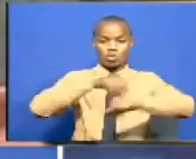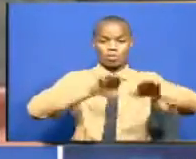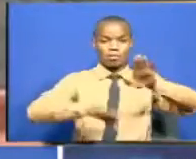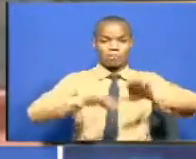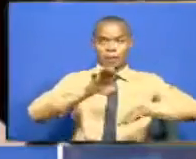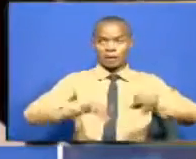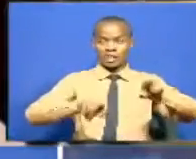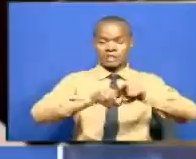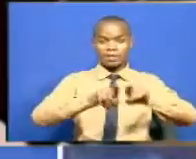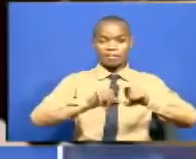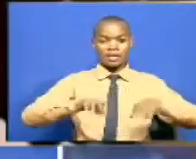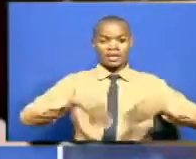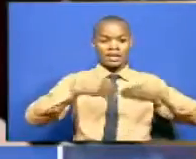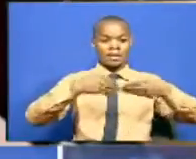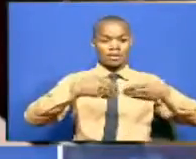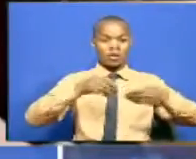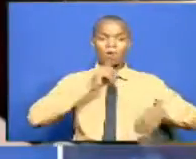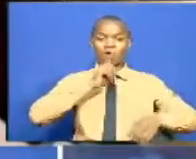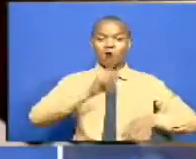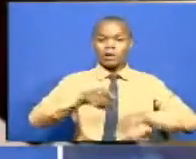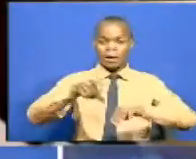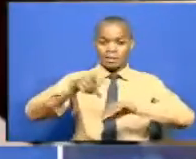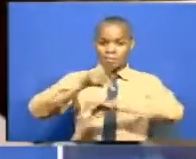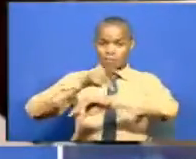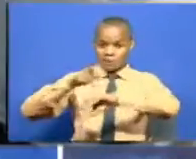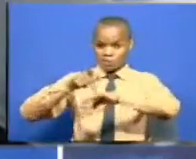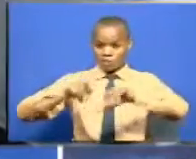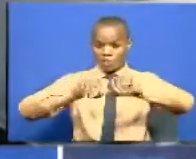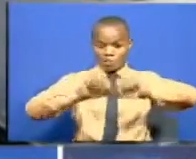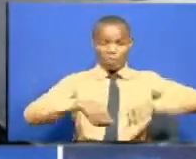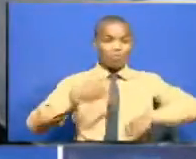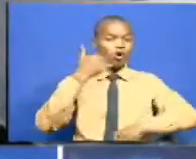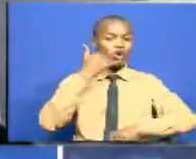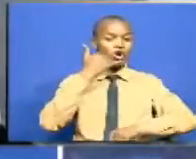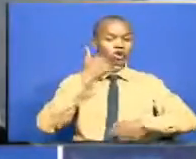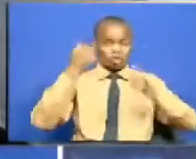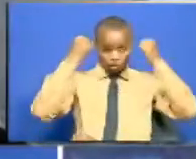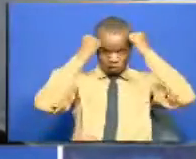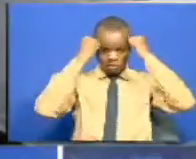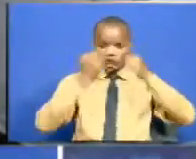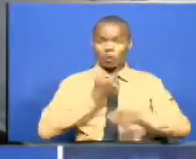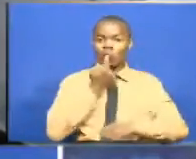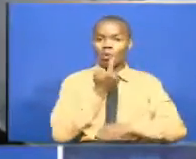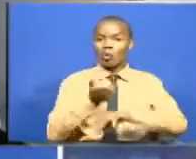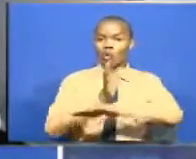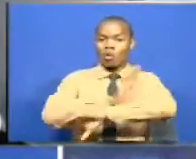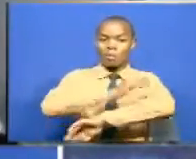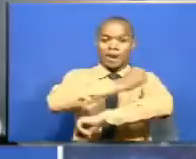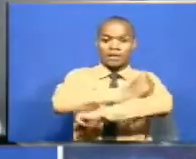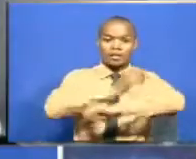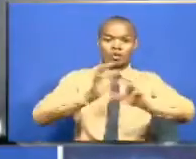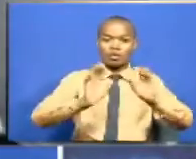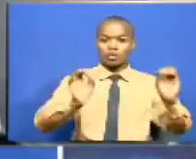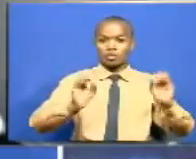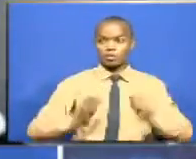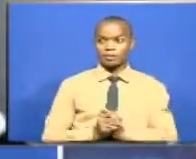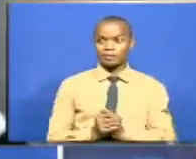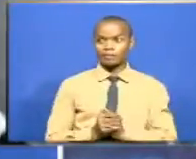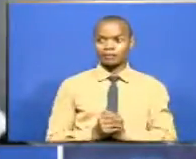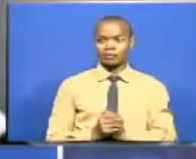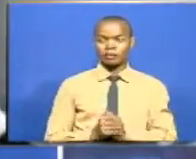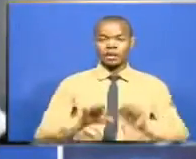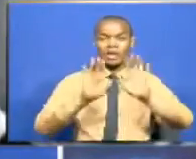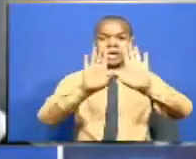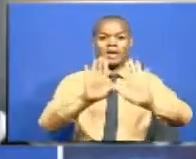to task to account for those who have not resumed learning. What is important that every effort is being put and deployed